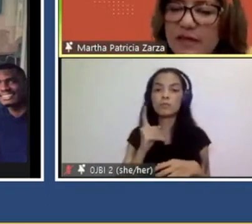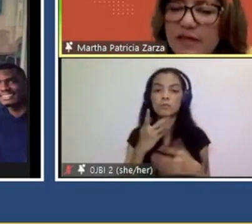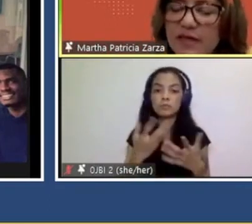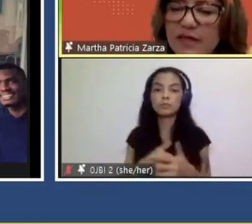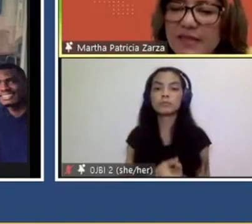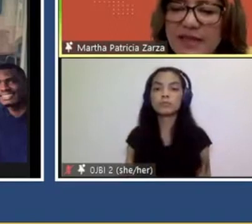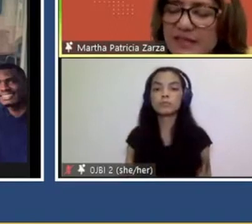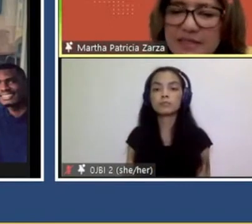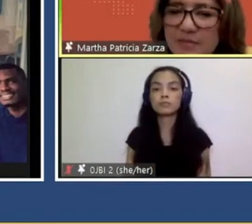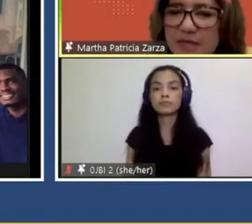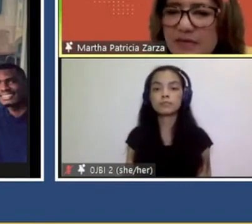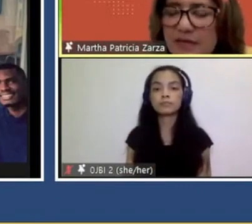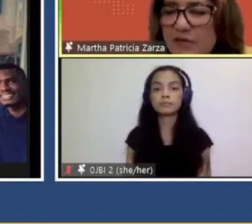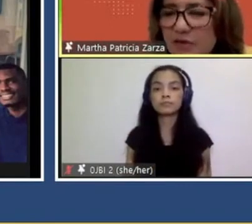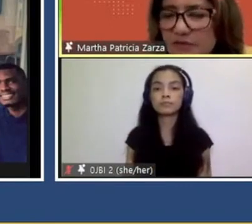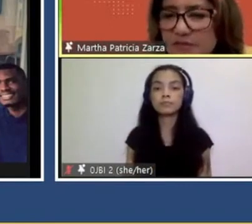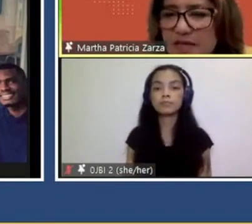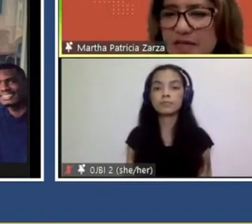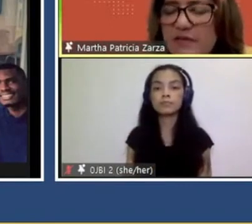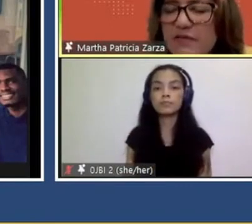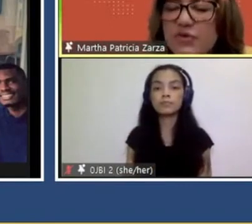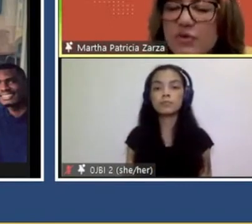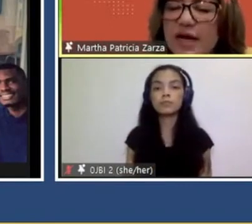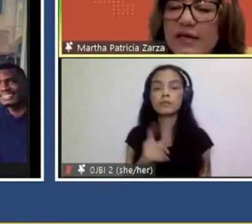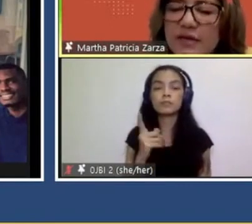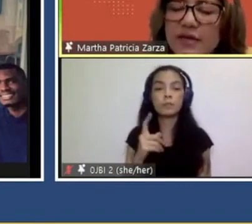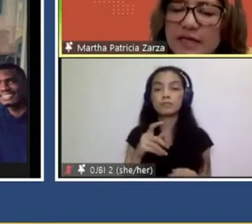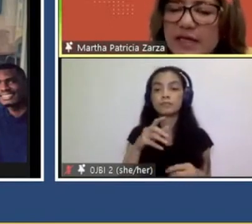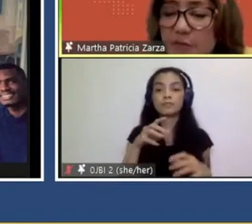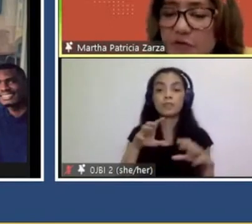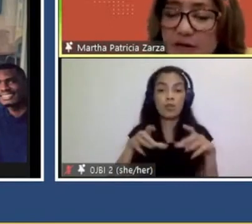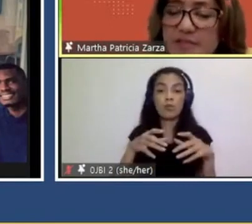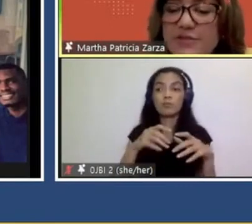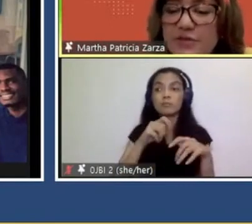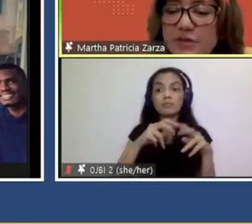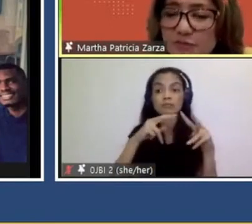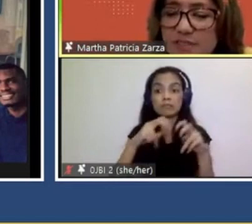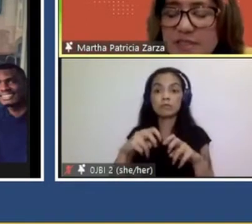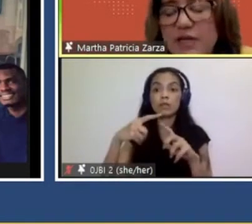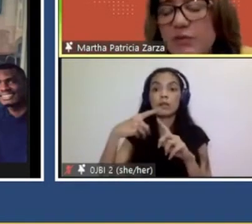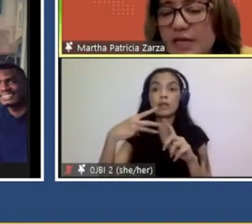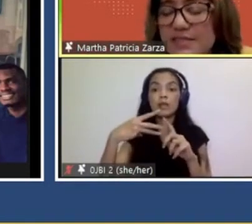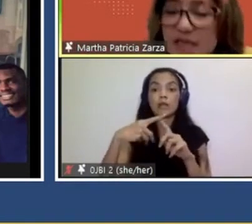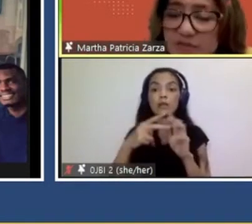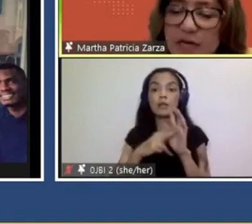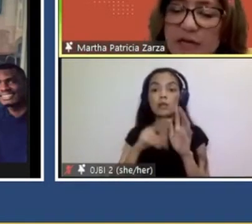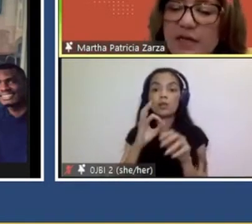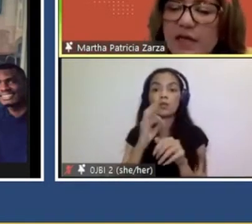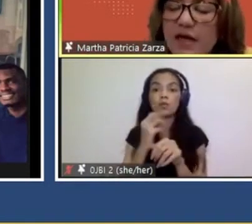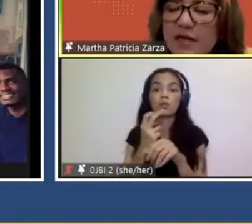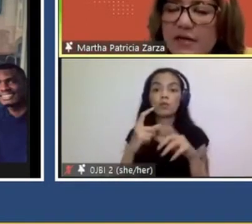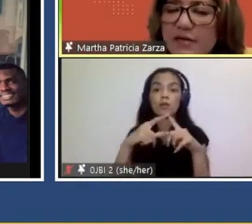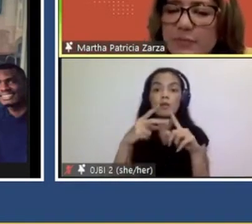they didn't make the ethnographic study. So I came twice to the university, and we had